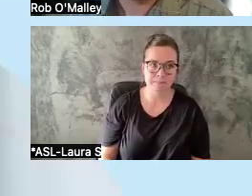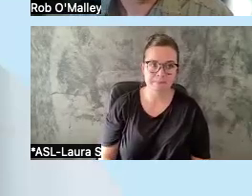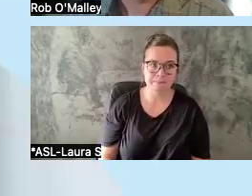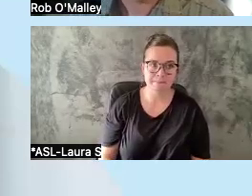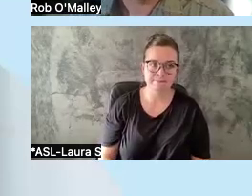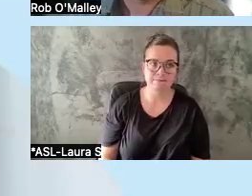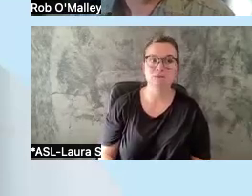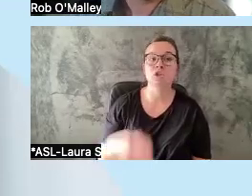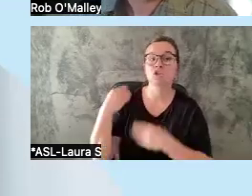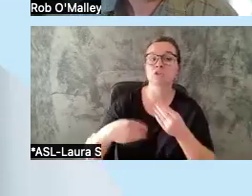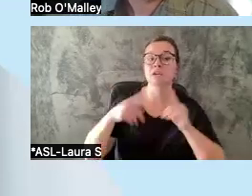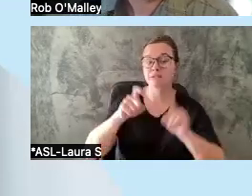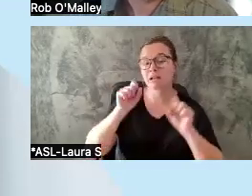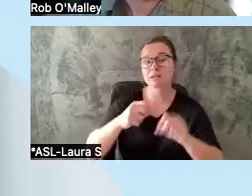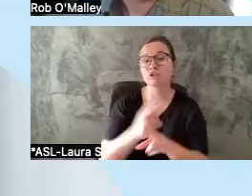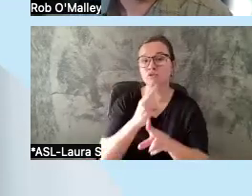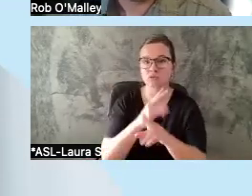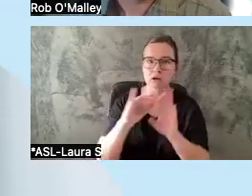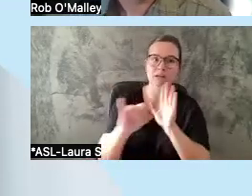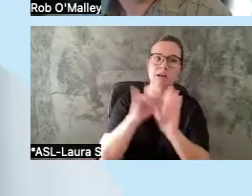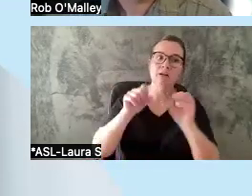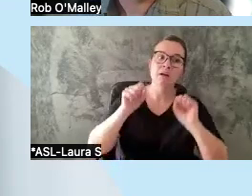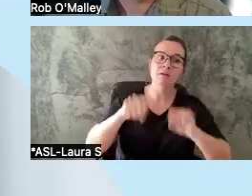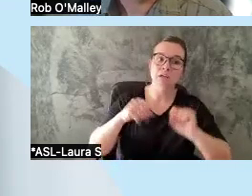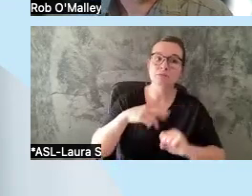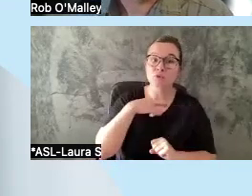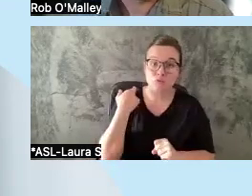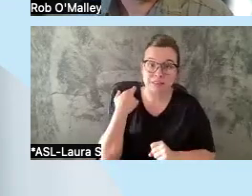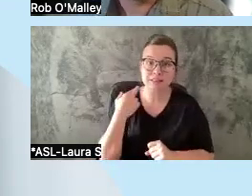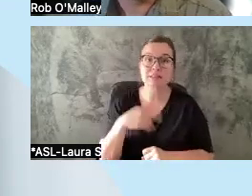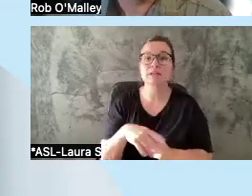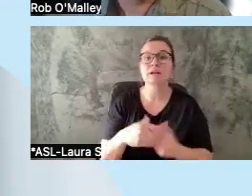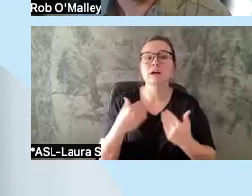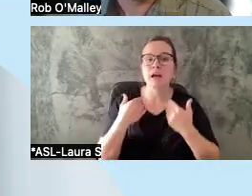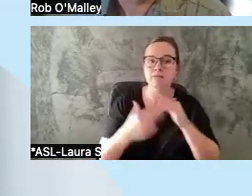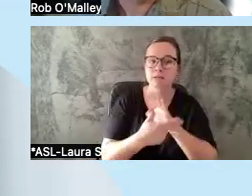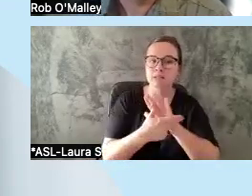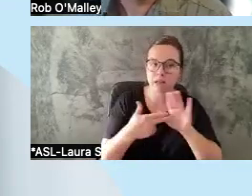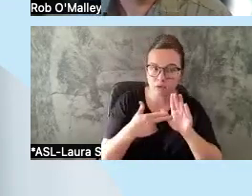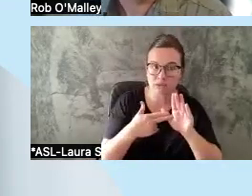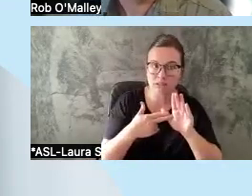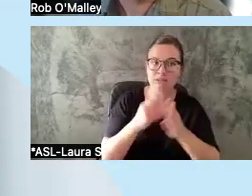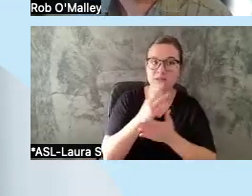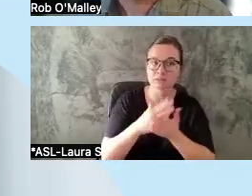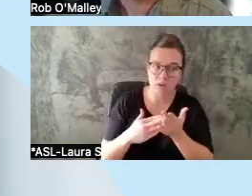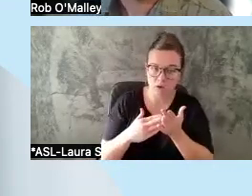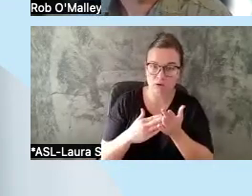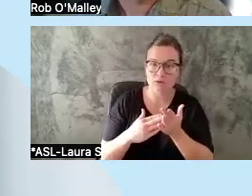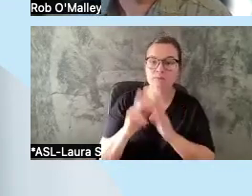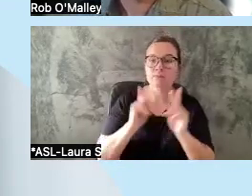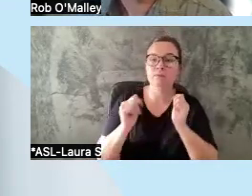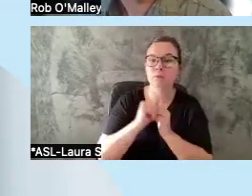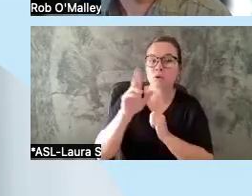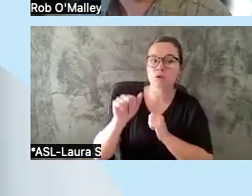Genetic tests can be used to identify potential risk factors. So there is a diagnosis element. People with